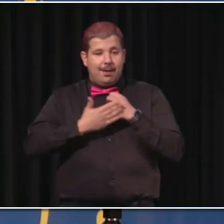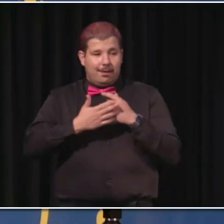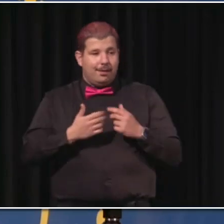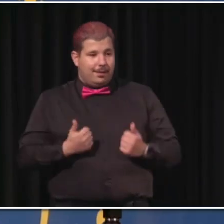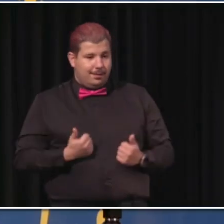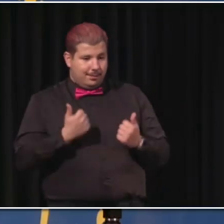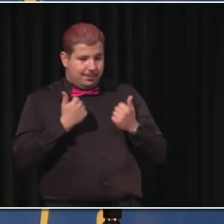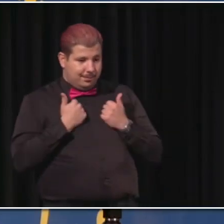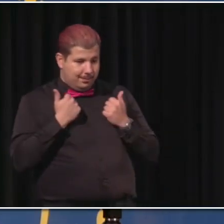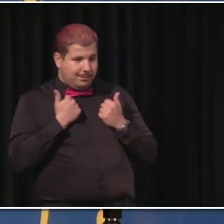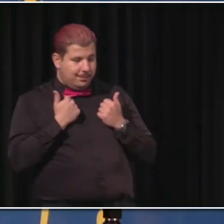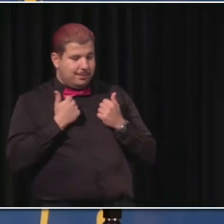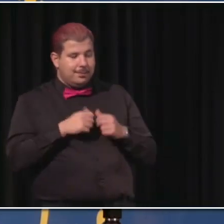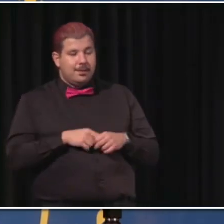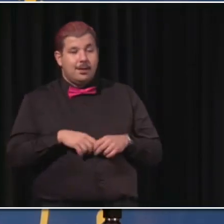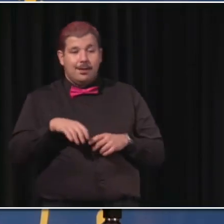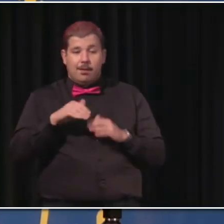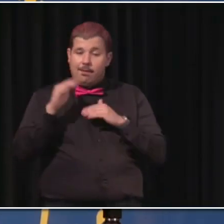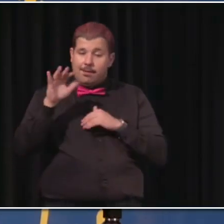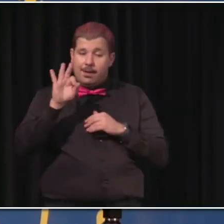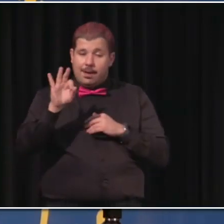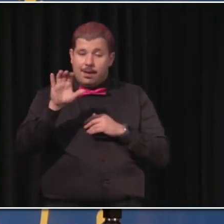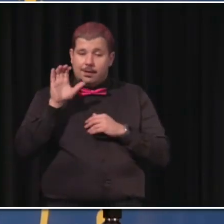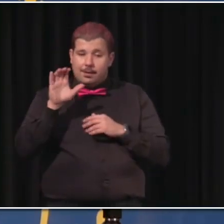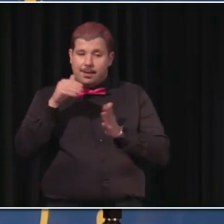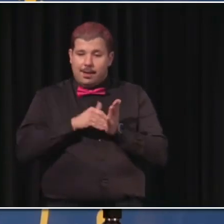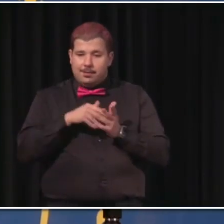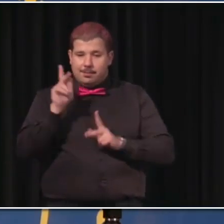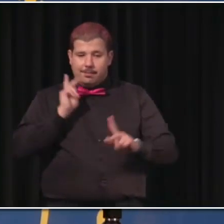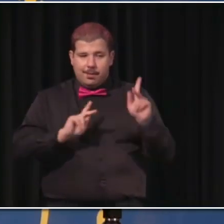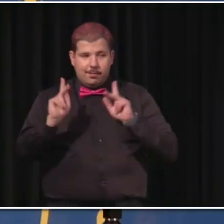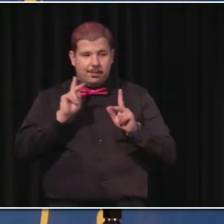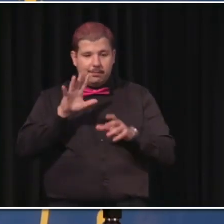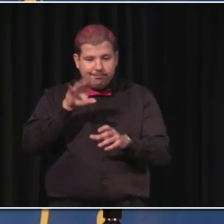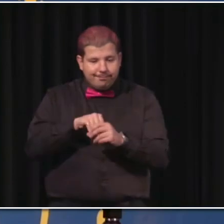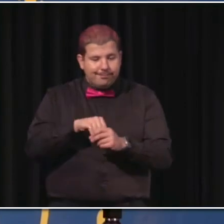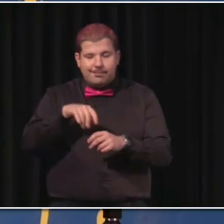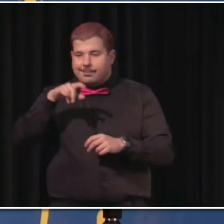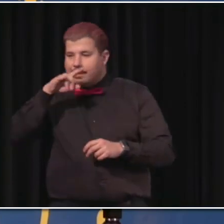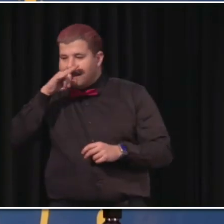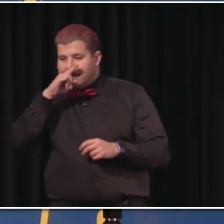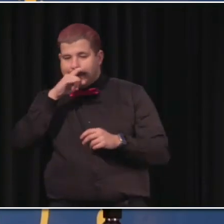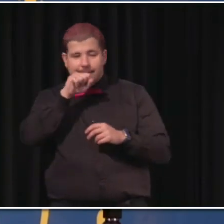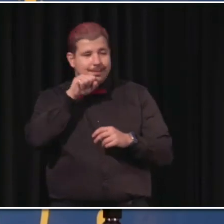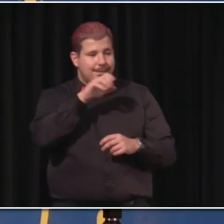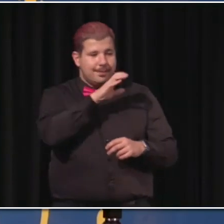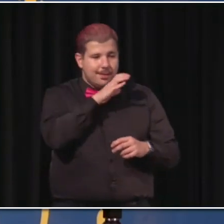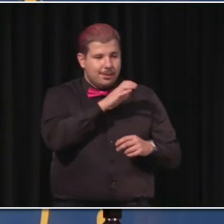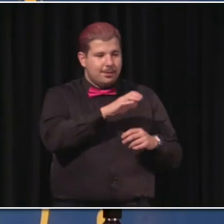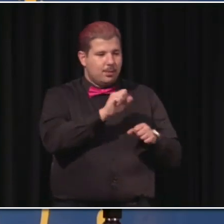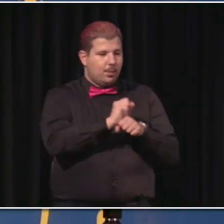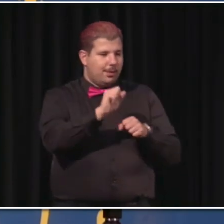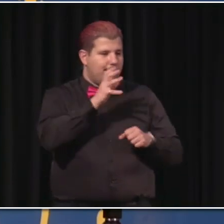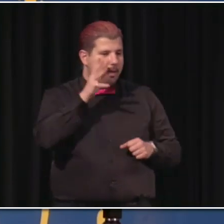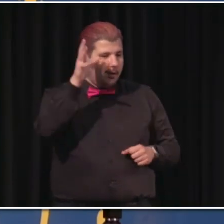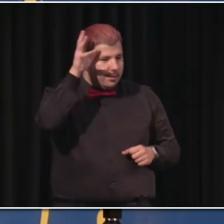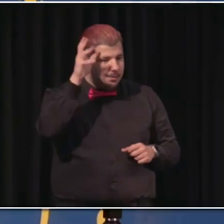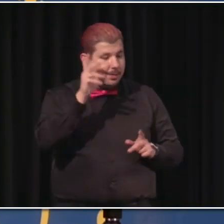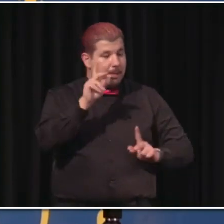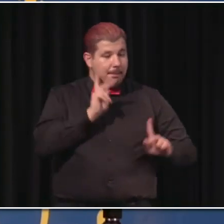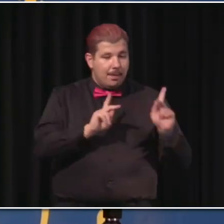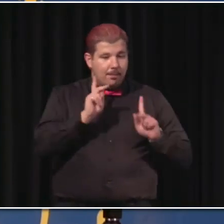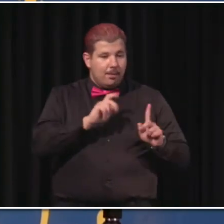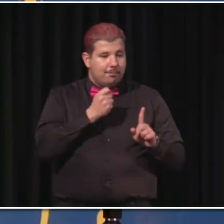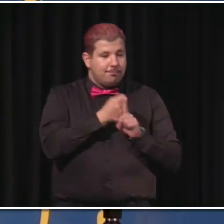over 900,000 people. That includes kids, seniors, working parents, people with